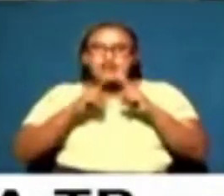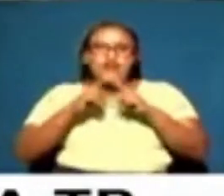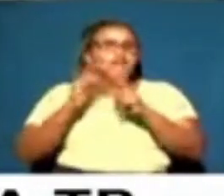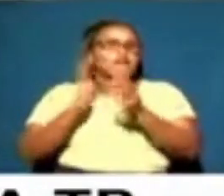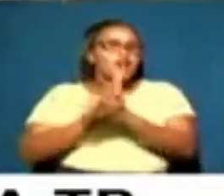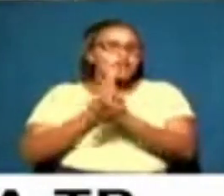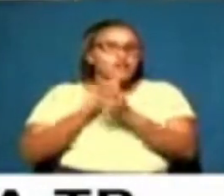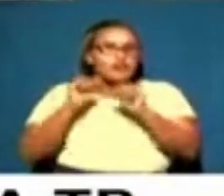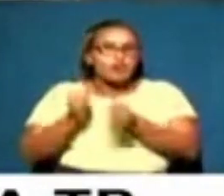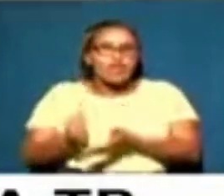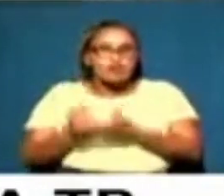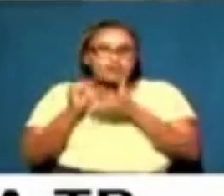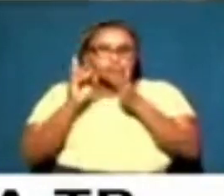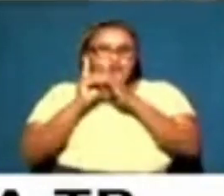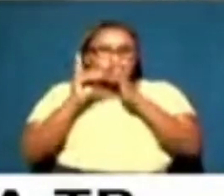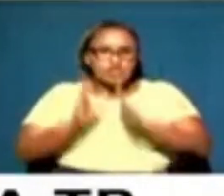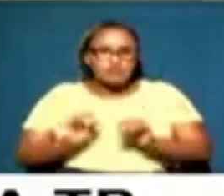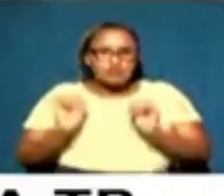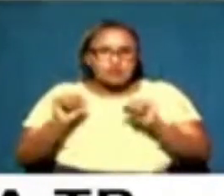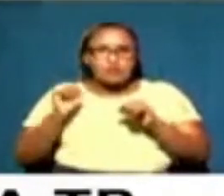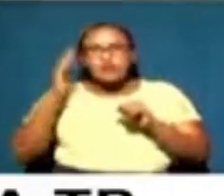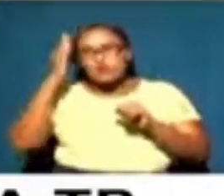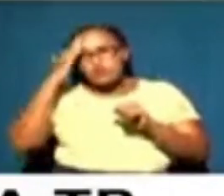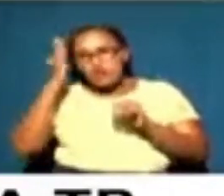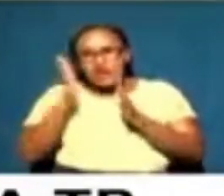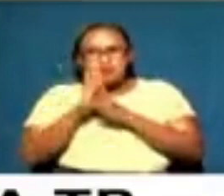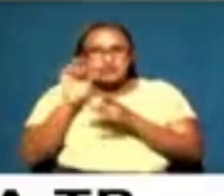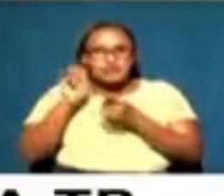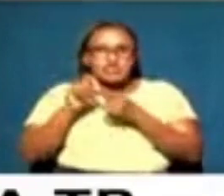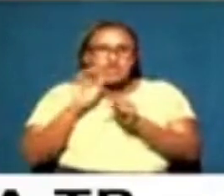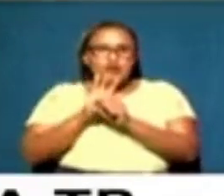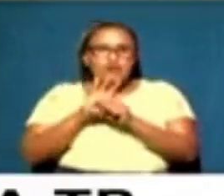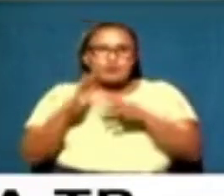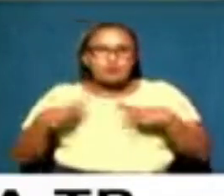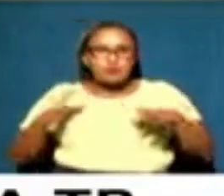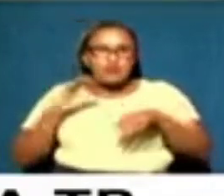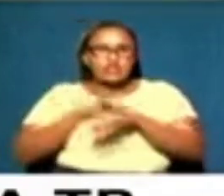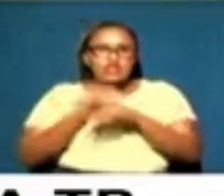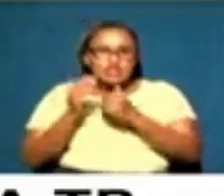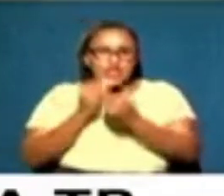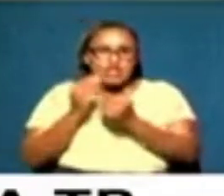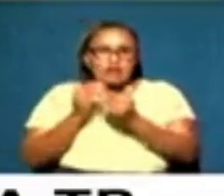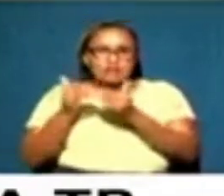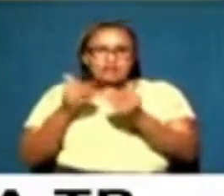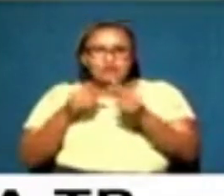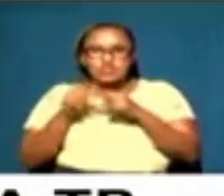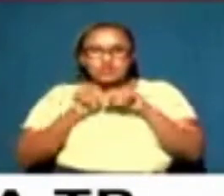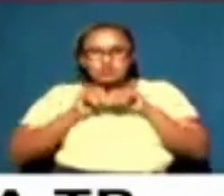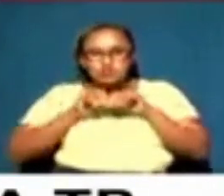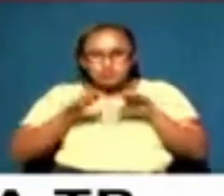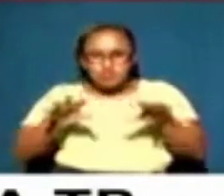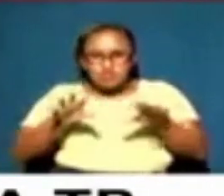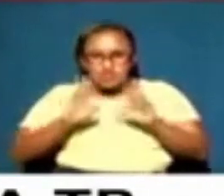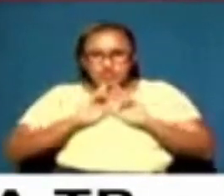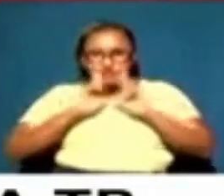guokohoti dhia maligitari gukinyira ona guthimadu waigena makaligito matana bia kugwatania.